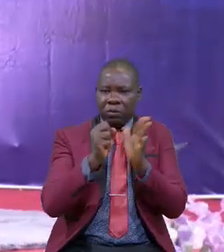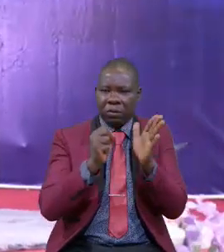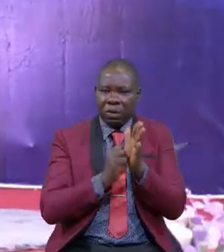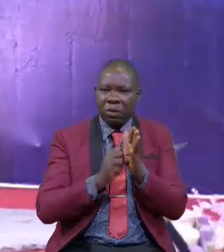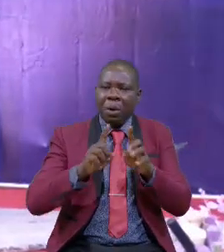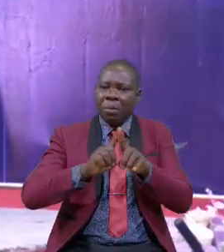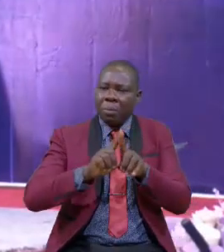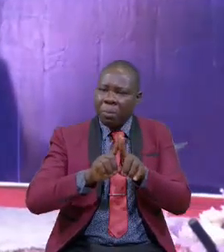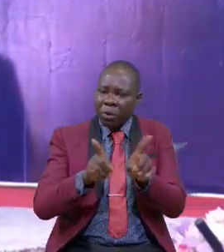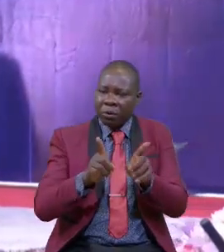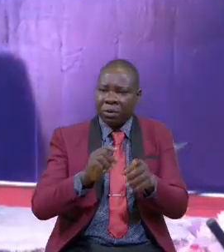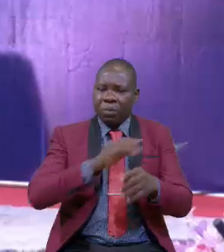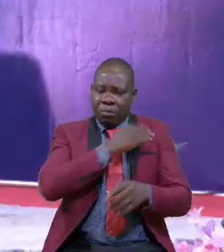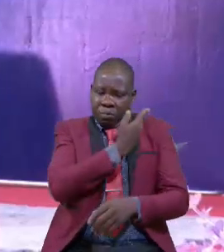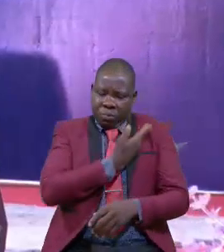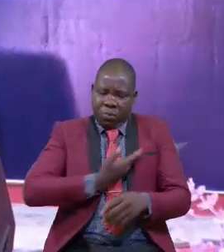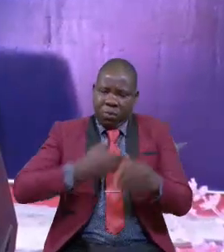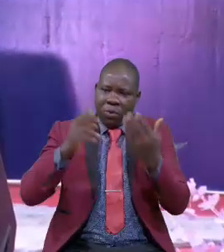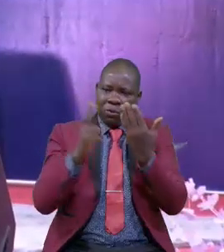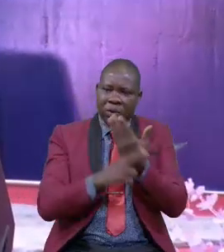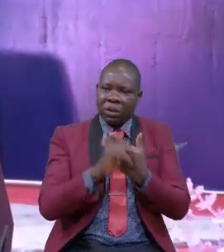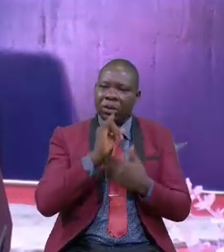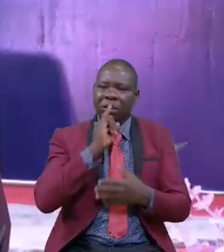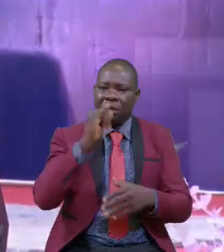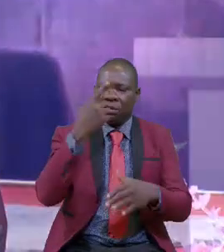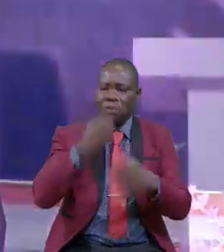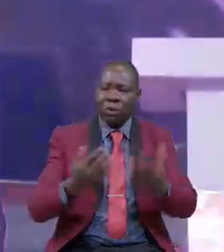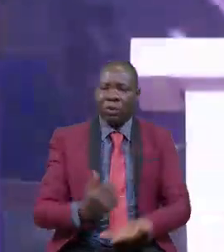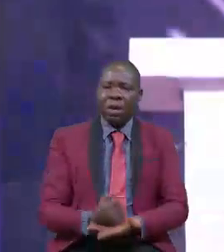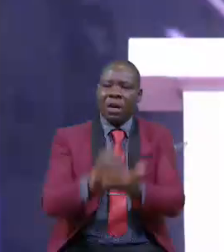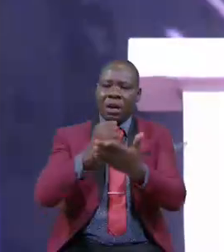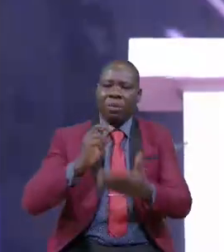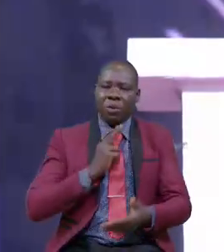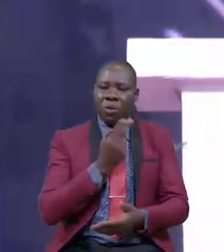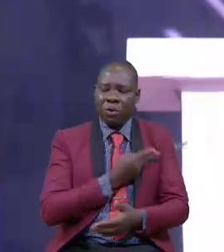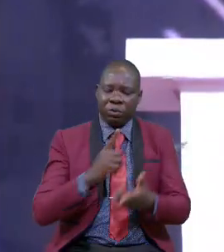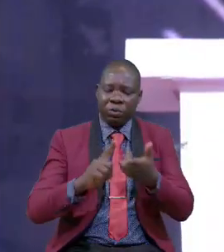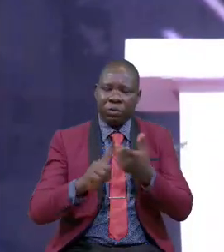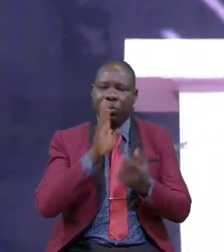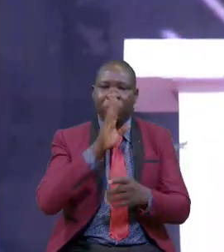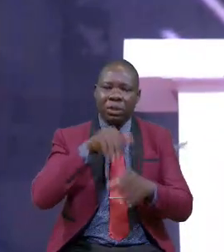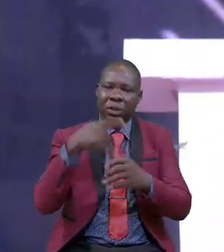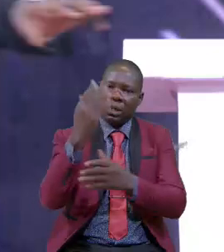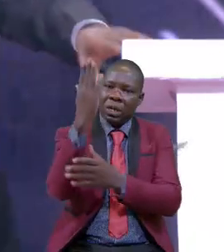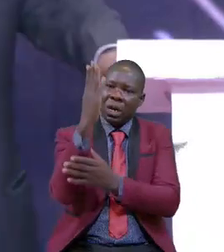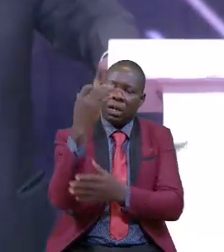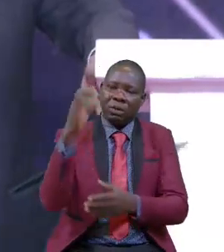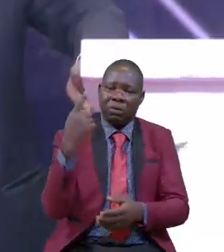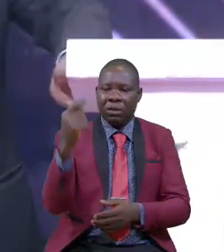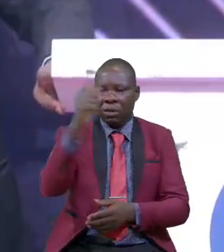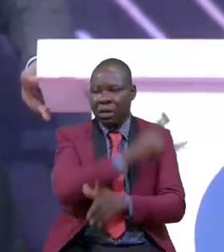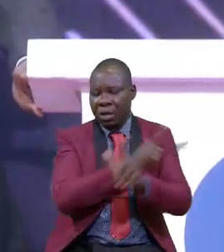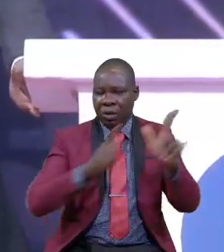what helps us to be in the hands of the Lord, and we plead, we're